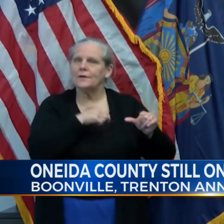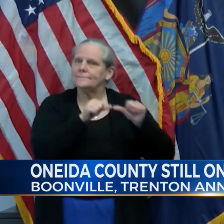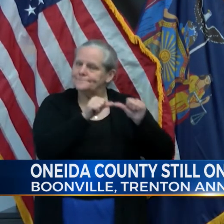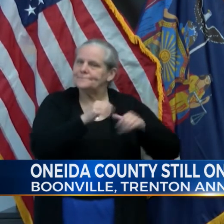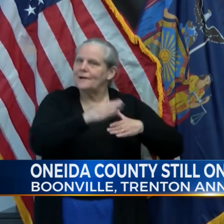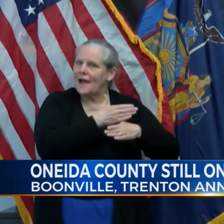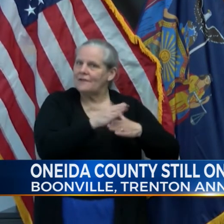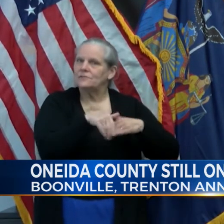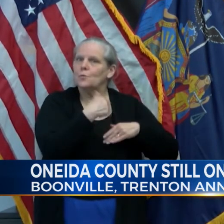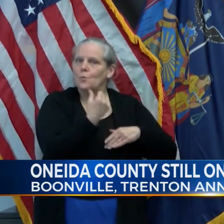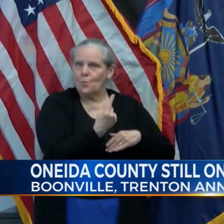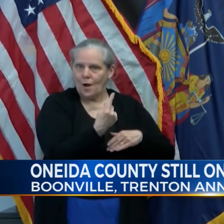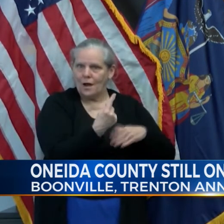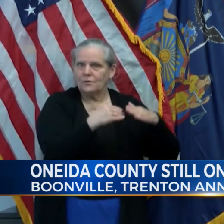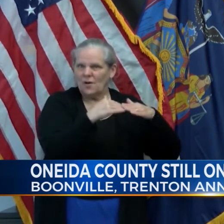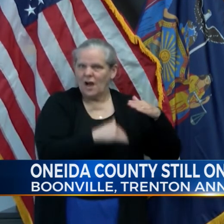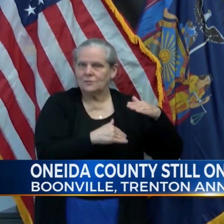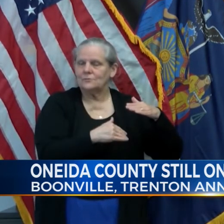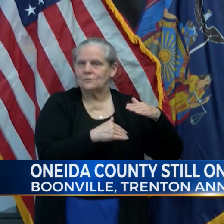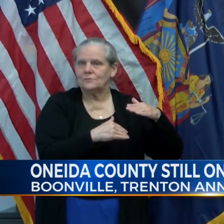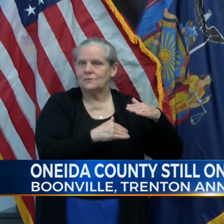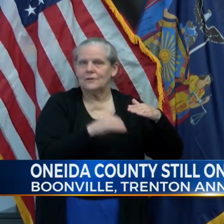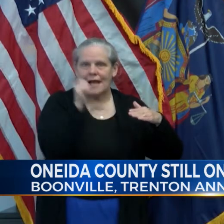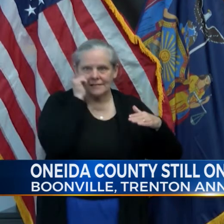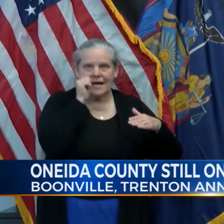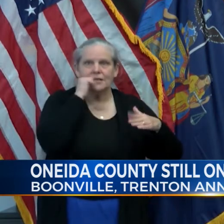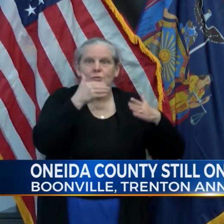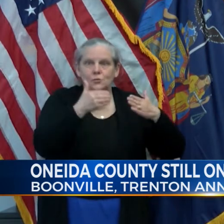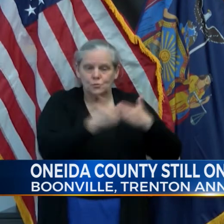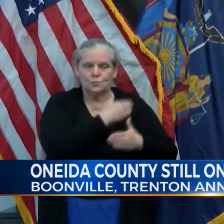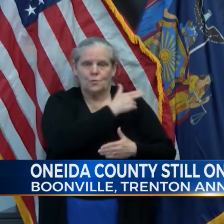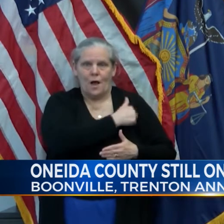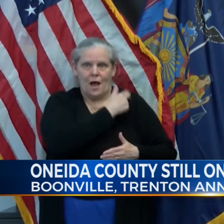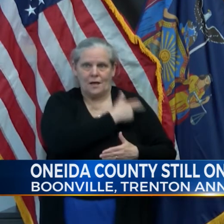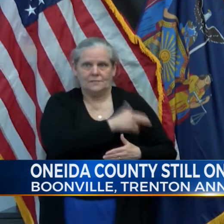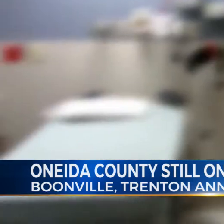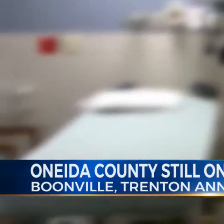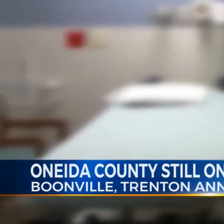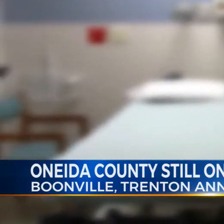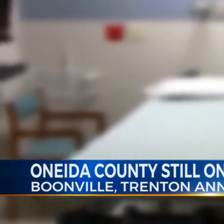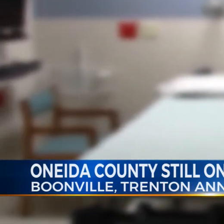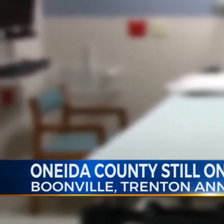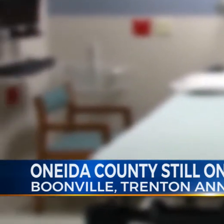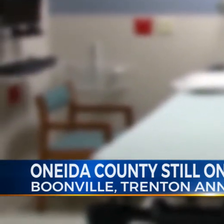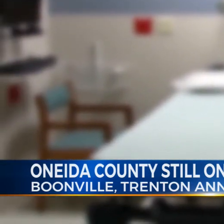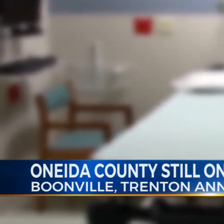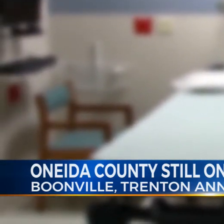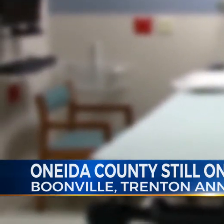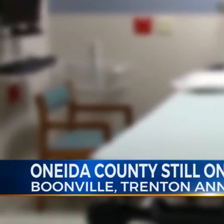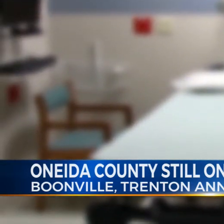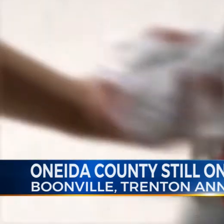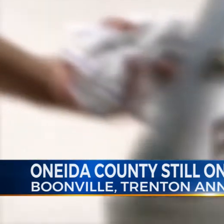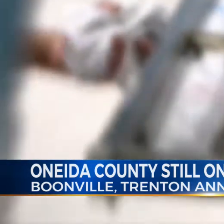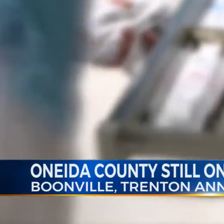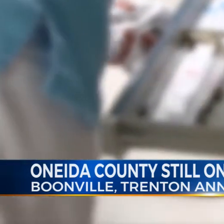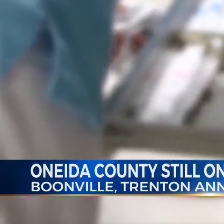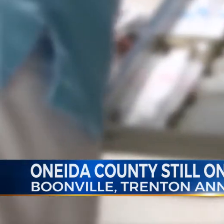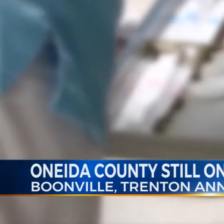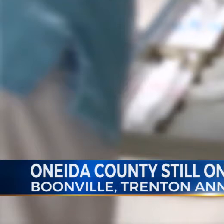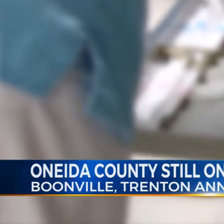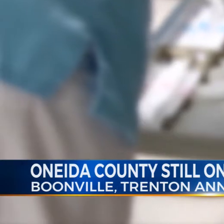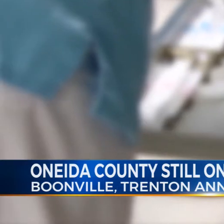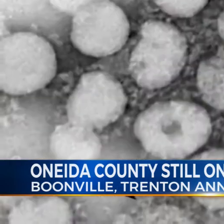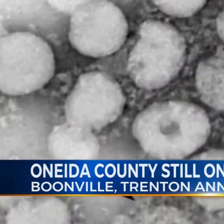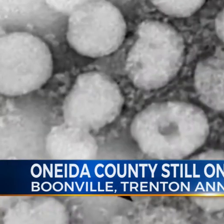day, so our plateauing continues in that regard. The hospitalization rate has gone up.